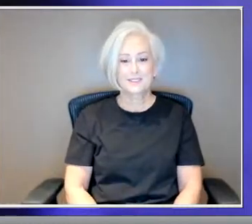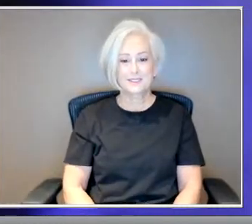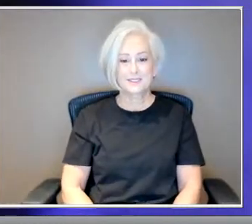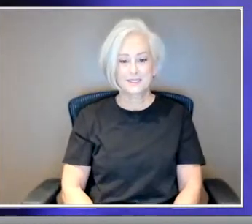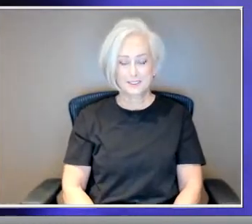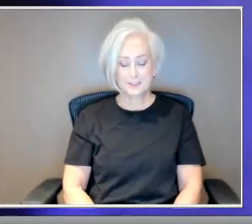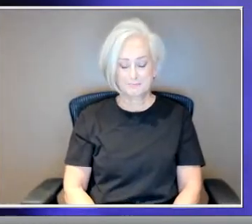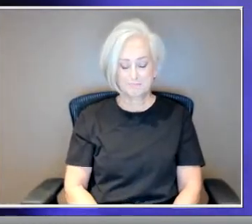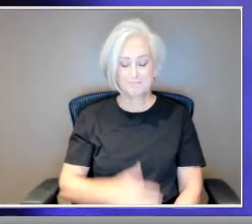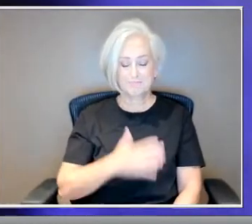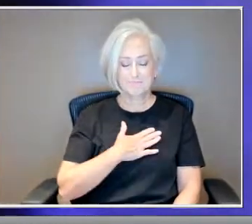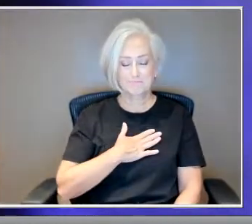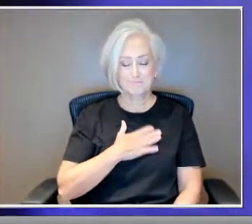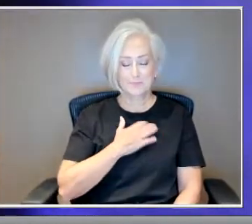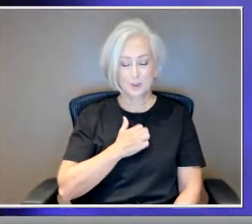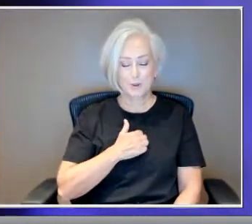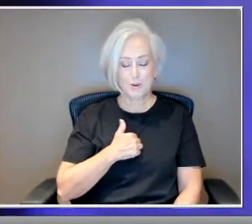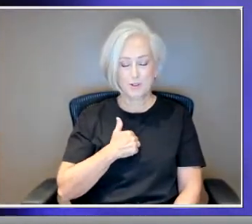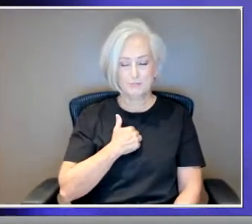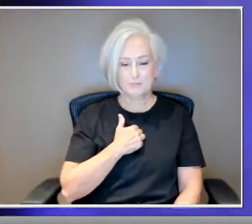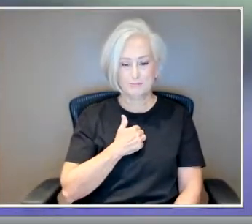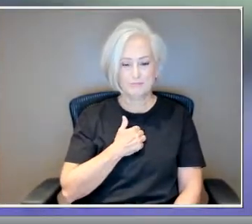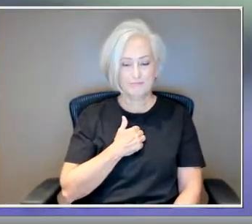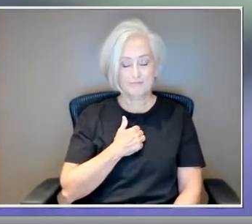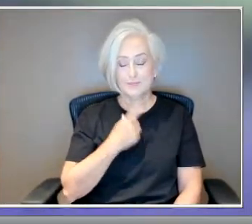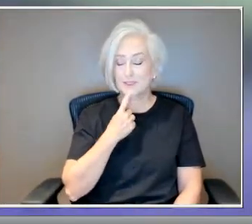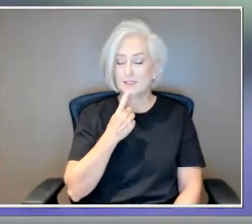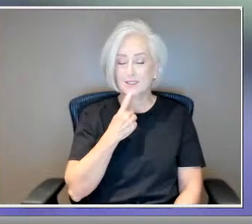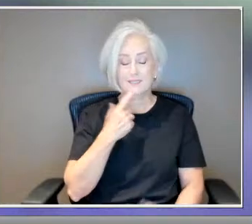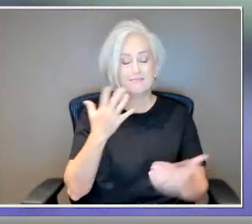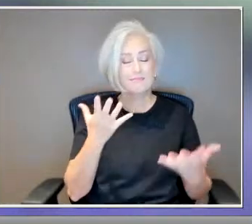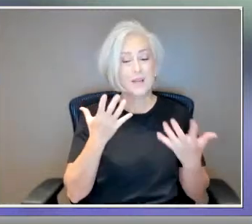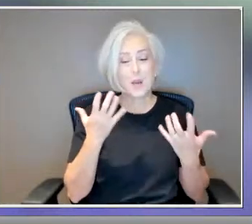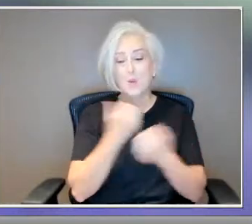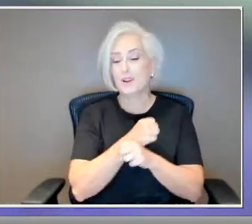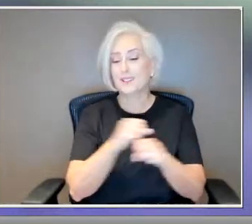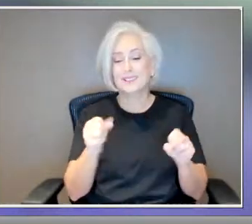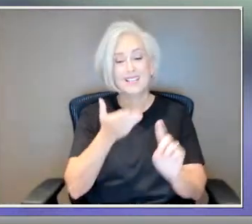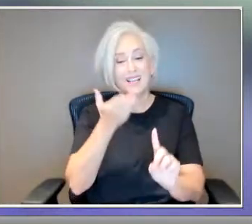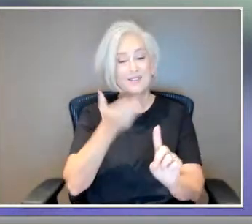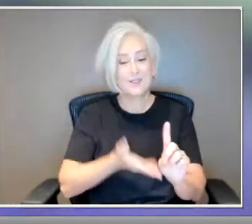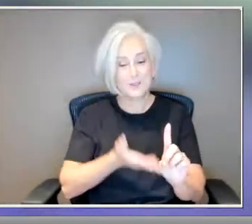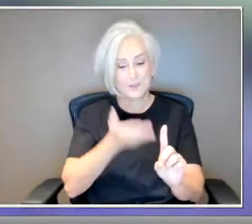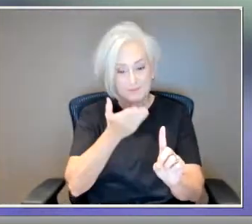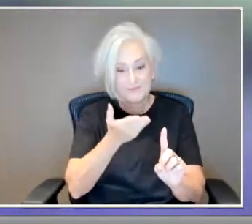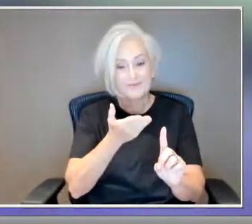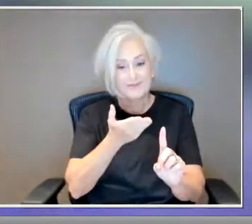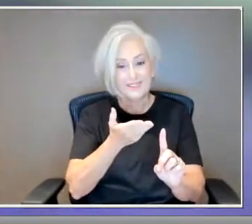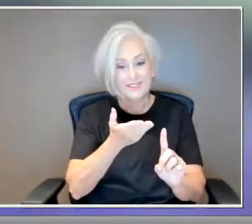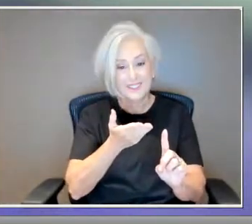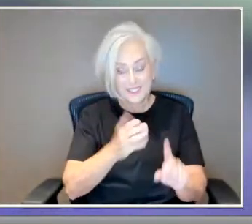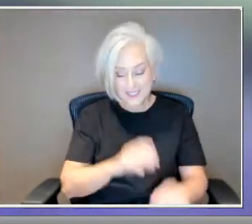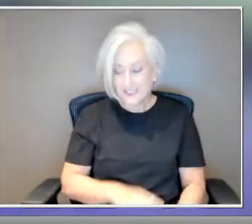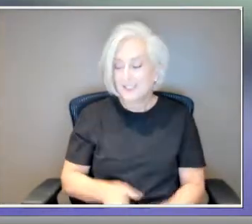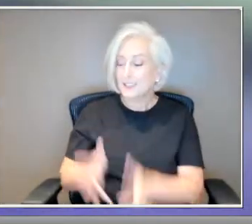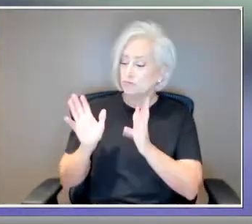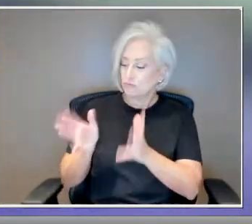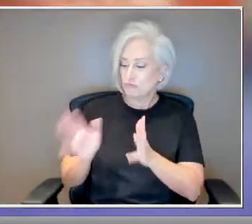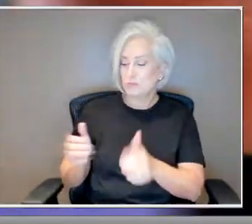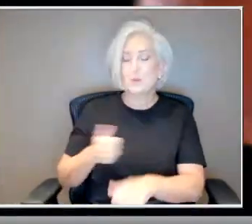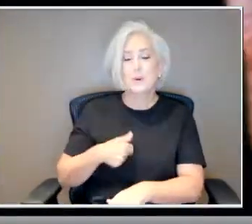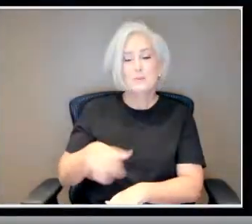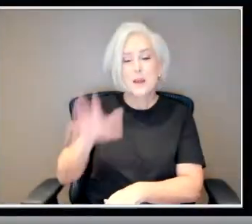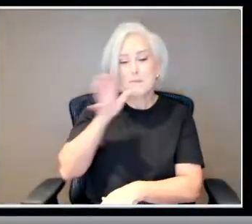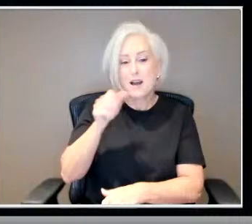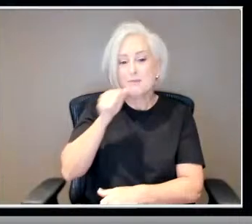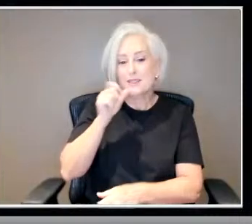so he just said, I'm going to save you. He went to my mom and my sister, and he was like, don't worry about her, I'm